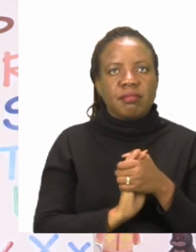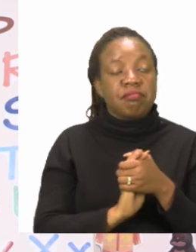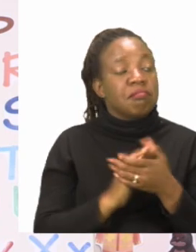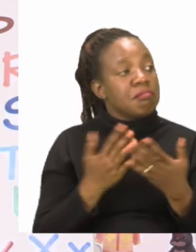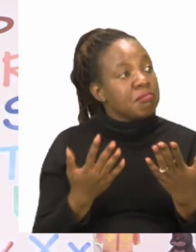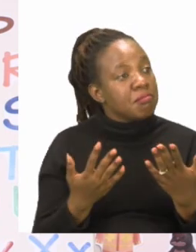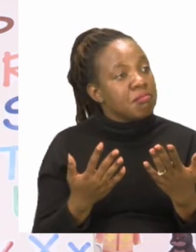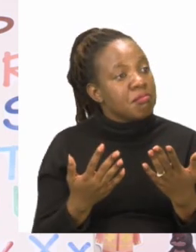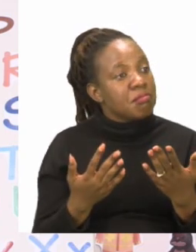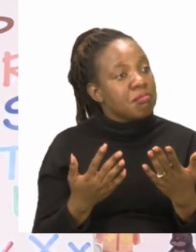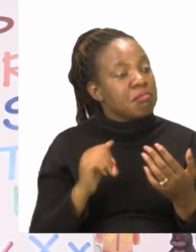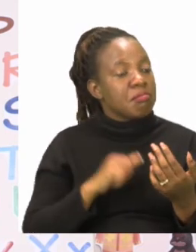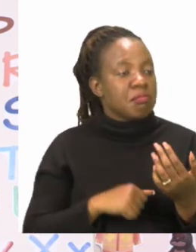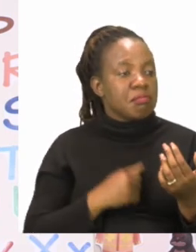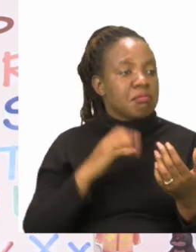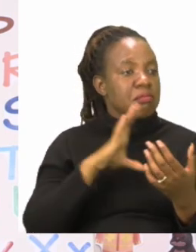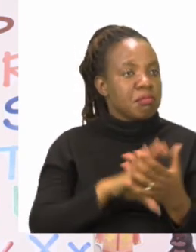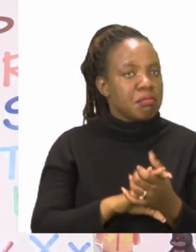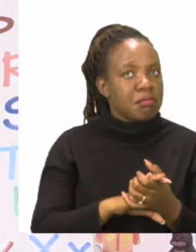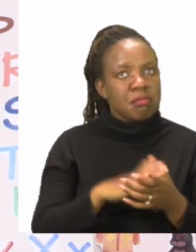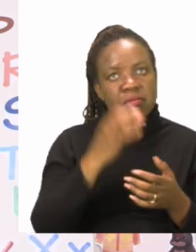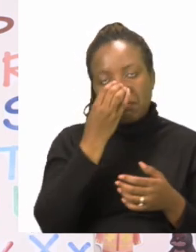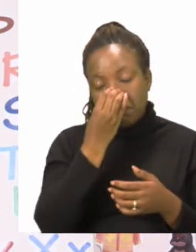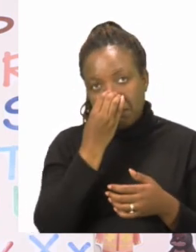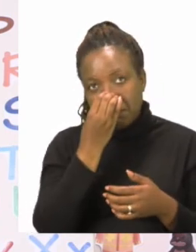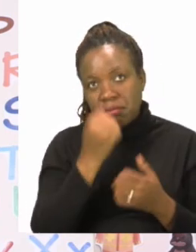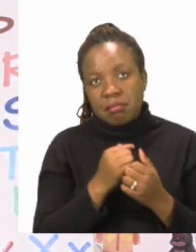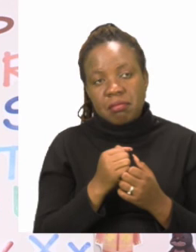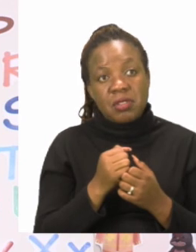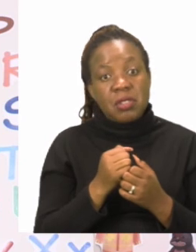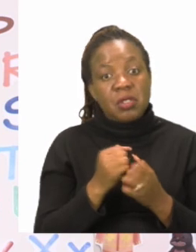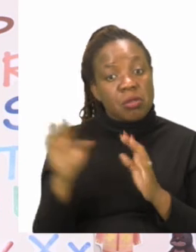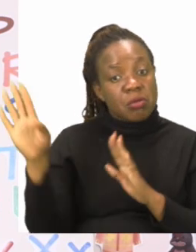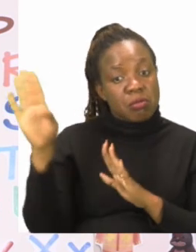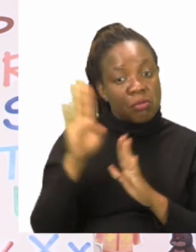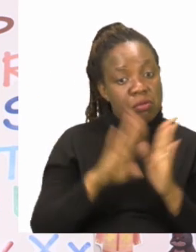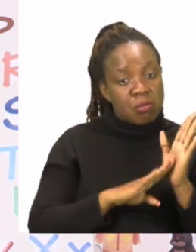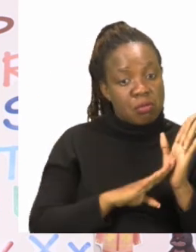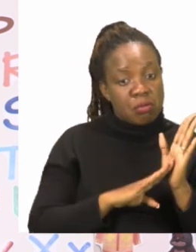we go, my friend Zoshi said that he would join me today so we can